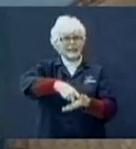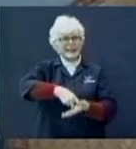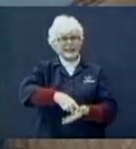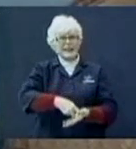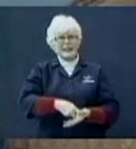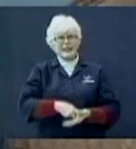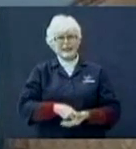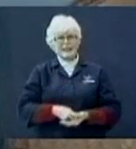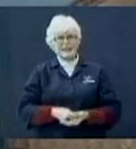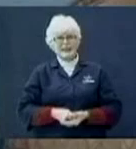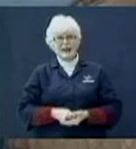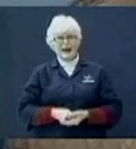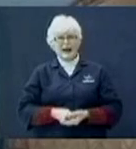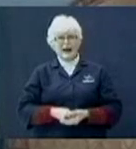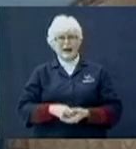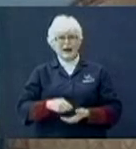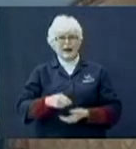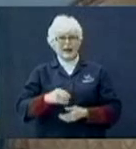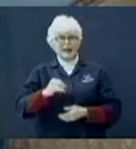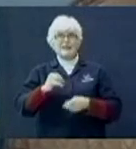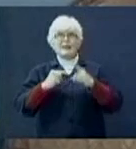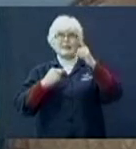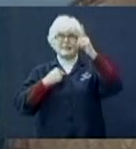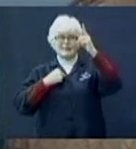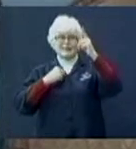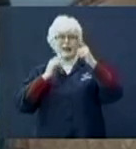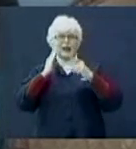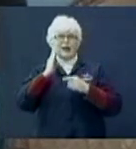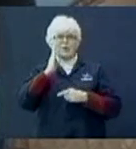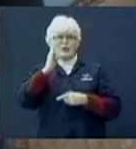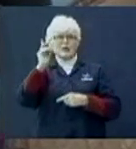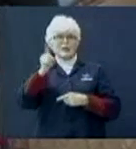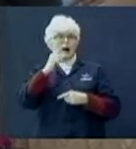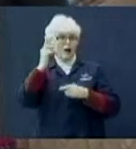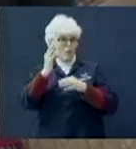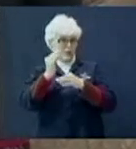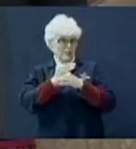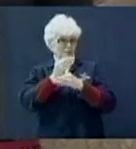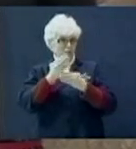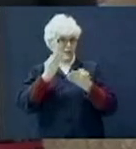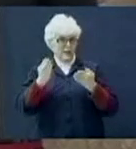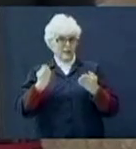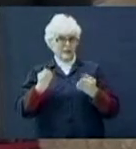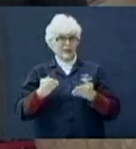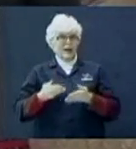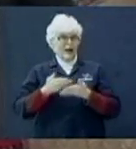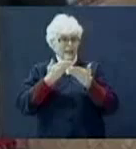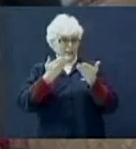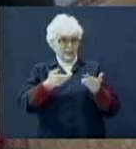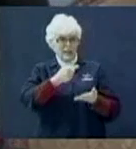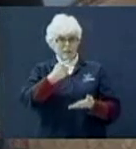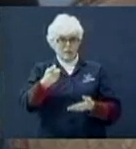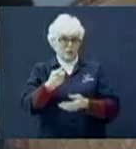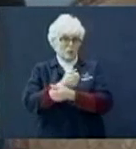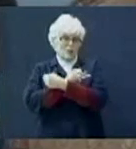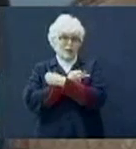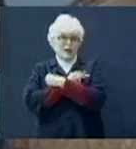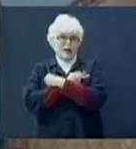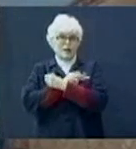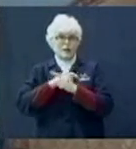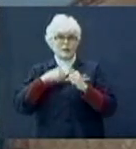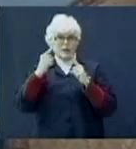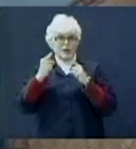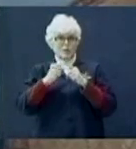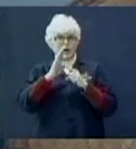knees. I'll always patch things up. I'll always give you love when